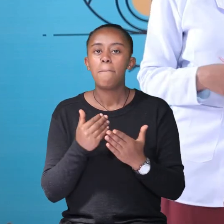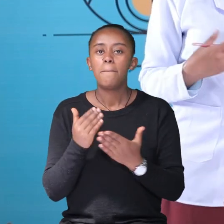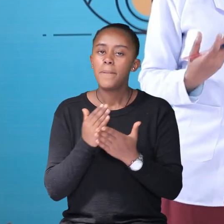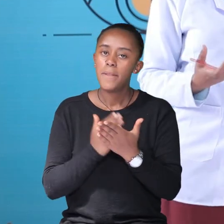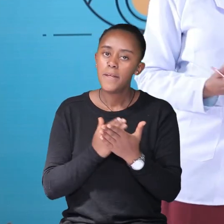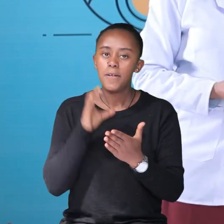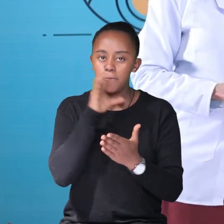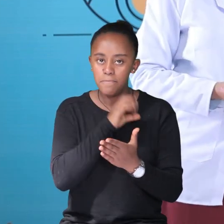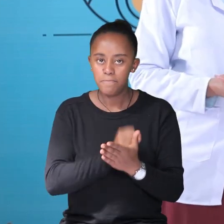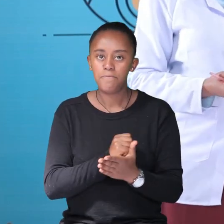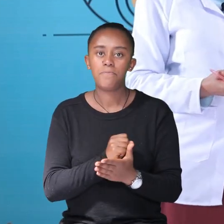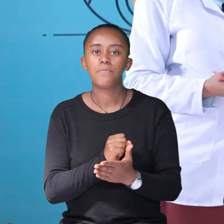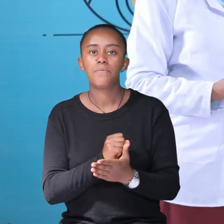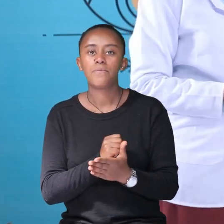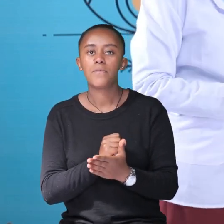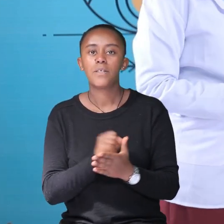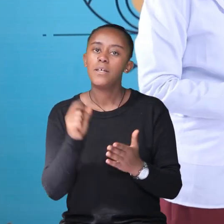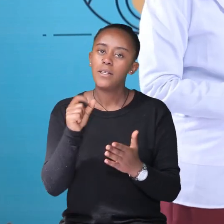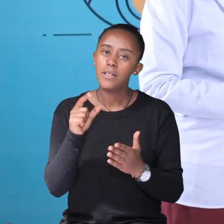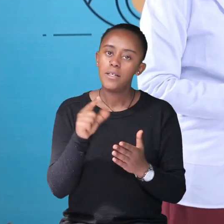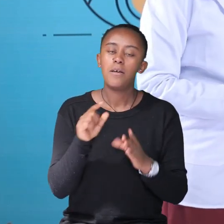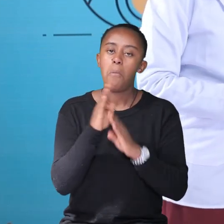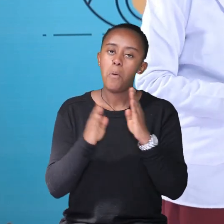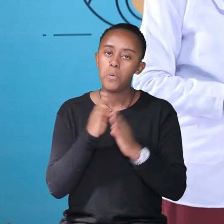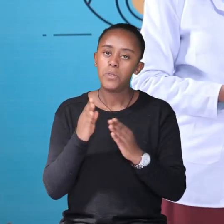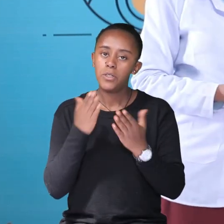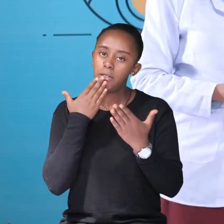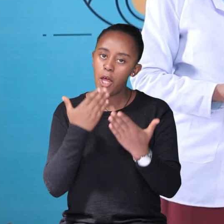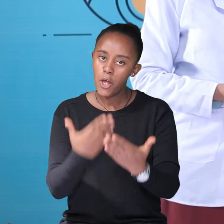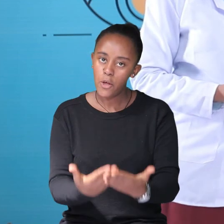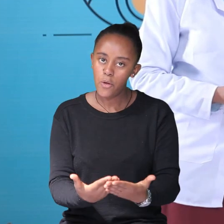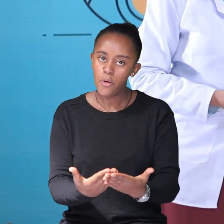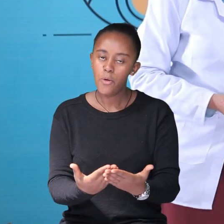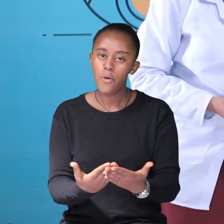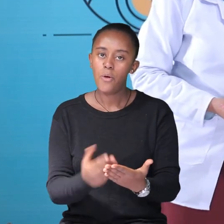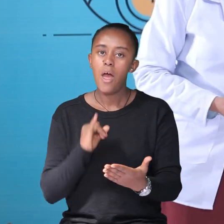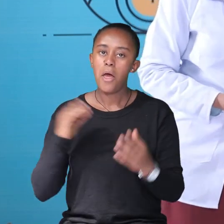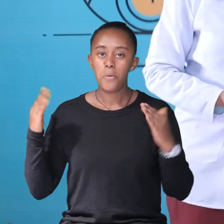about our study on 11th grade biology.